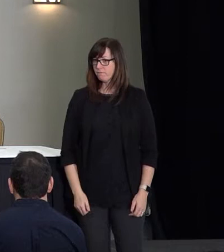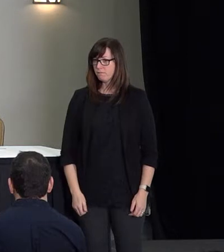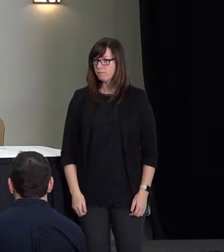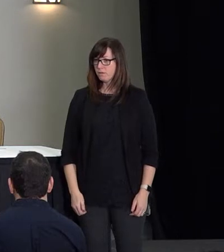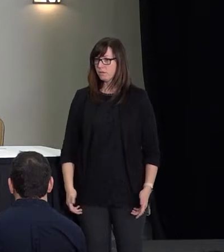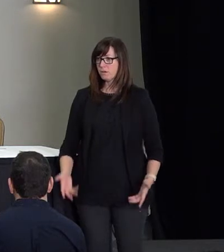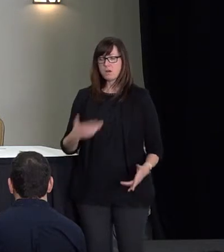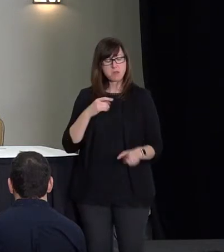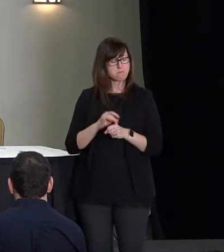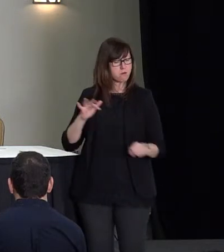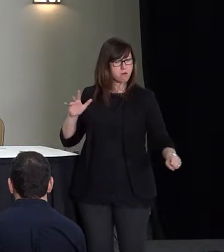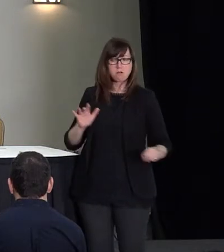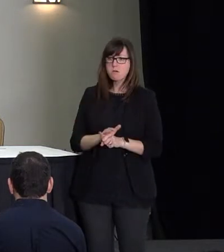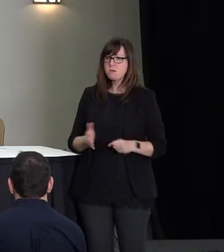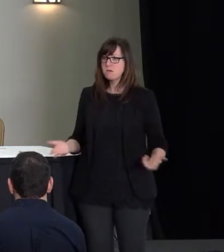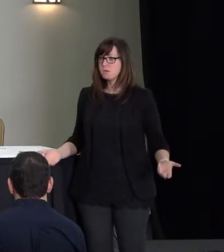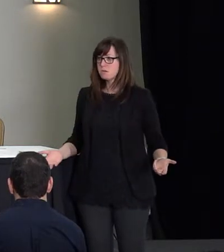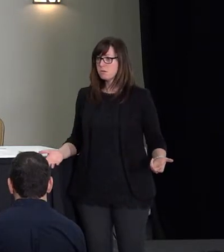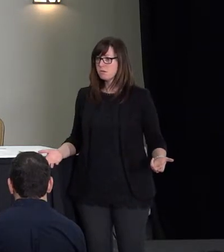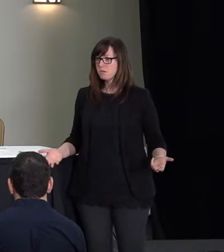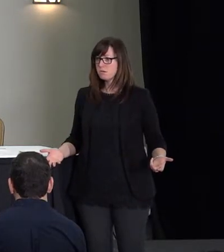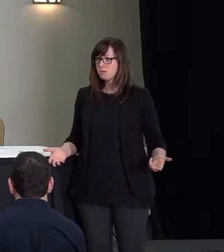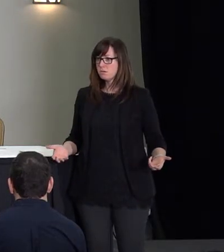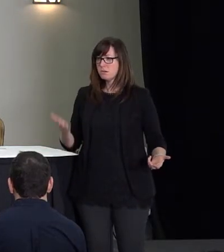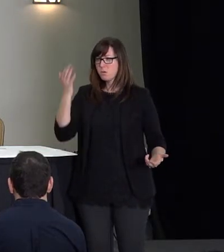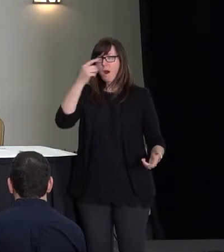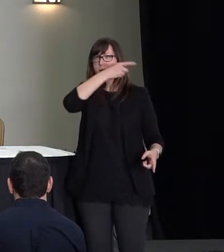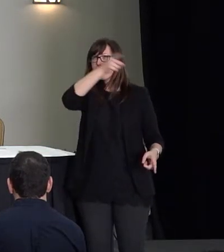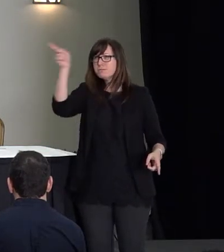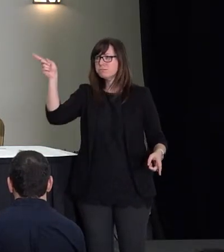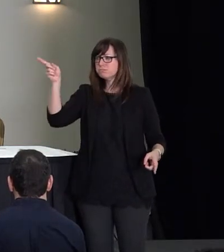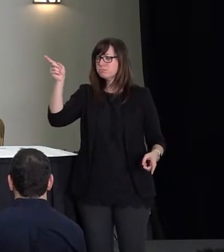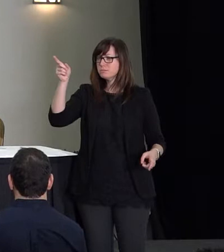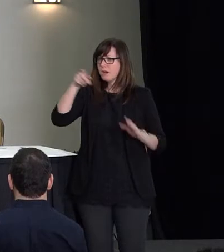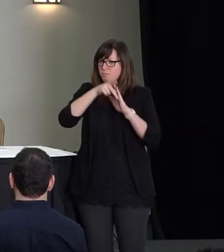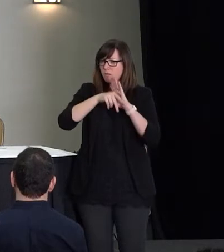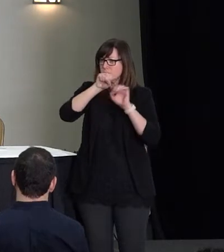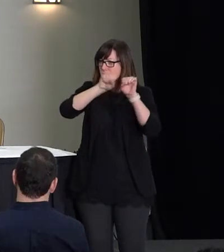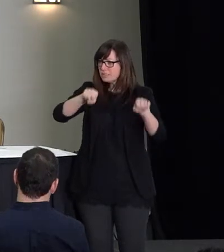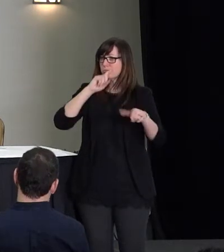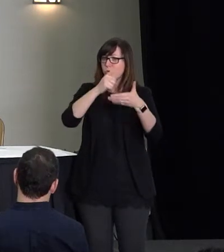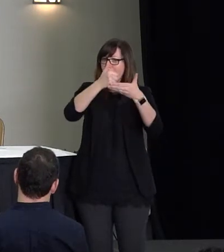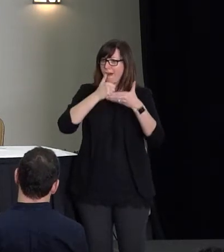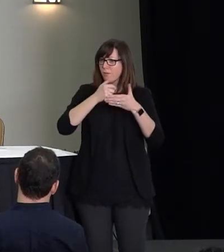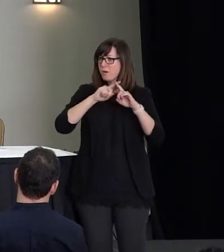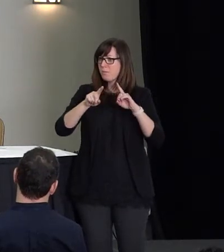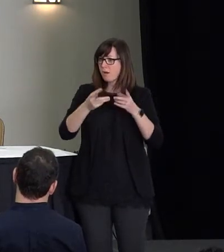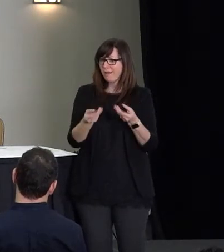lost it. But why is it the systems that are supposed to help people are making us